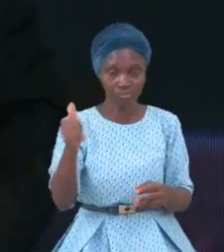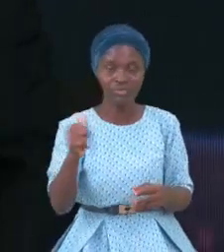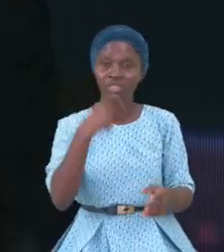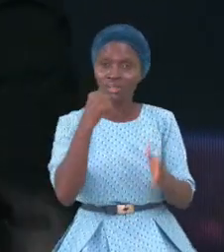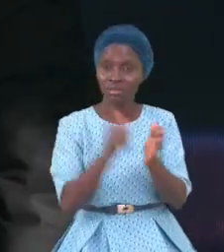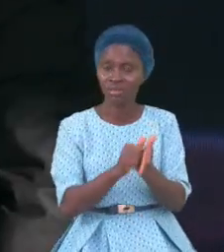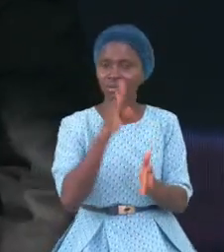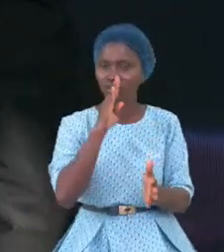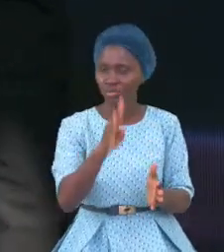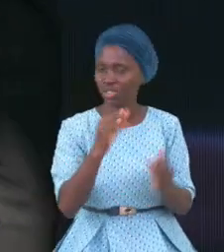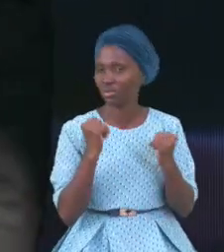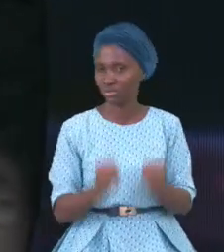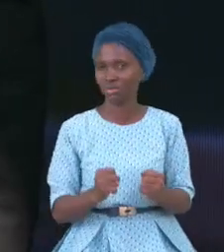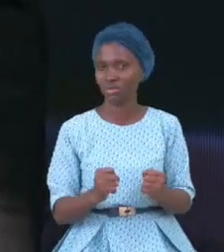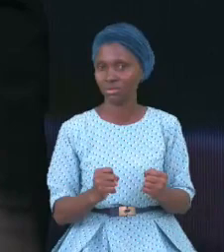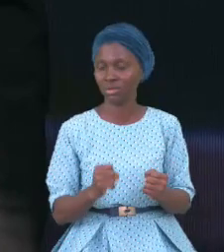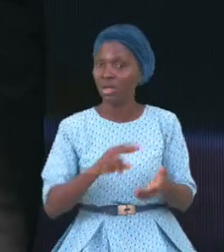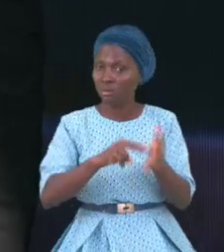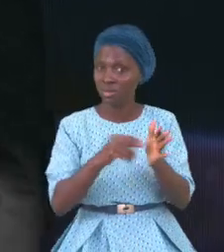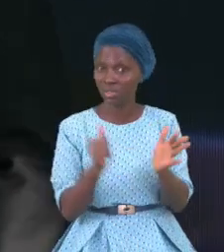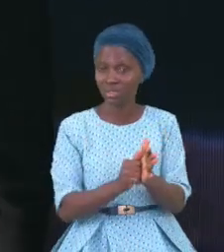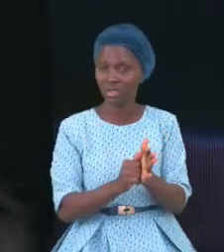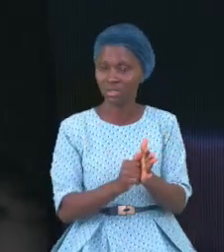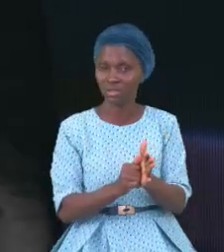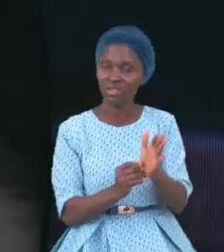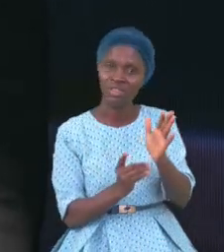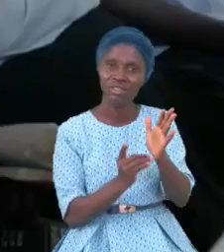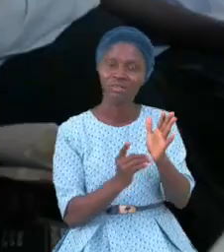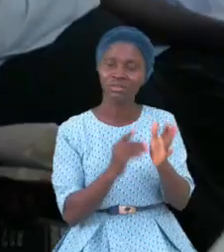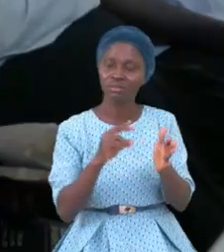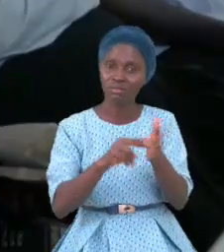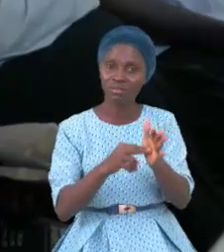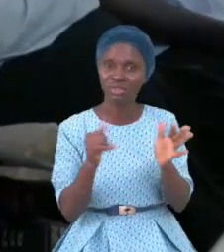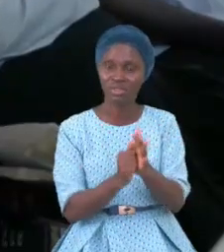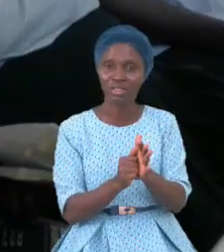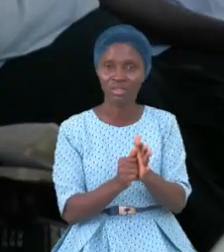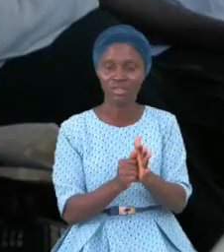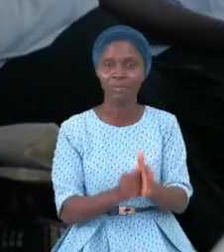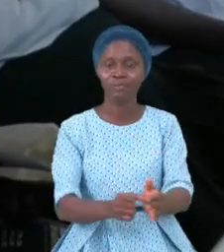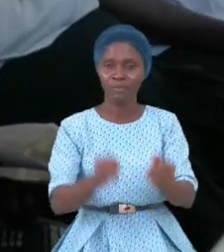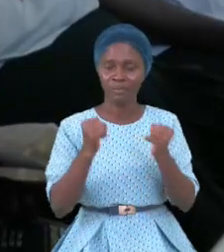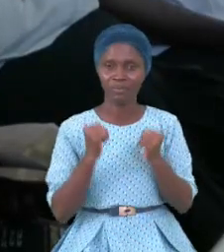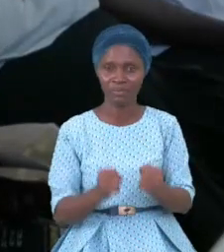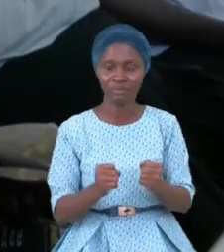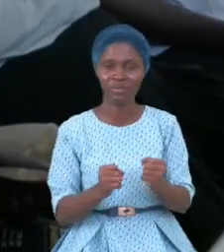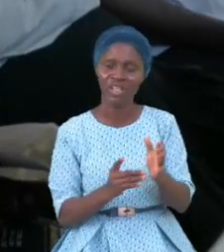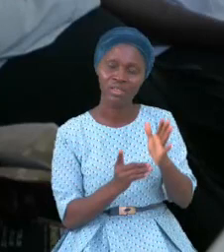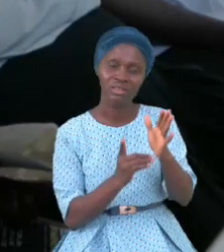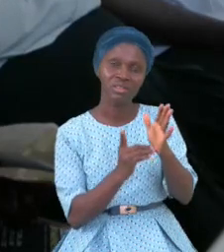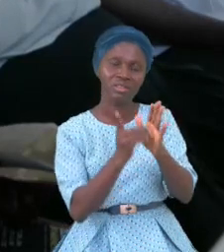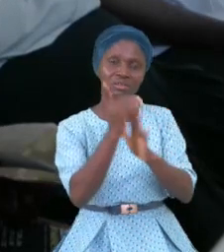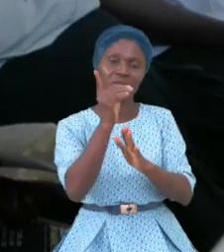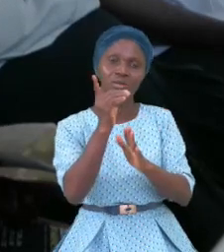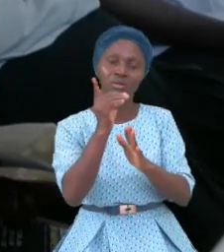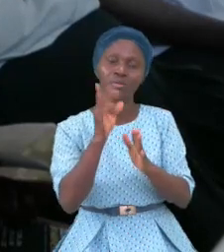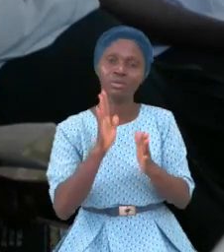mean? Develop your muscles? Not really. Develop your legs and your bones and be able to run? Not really